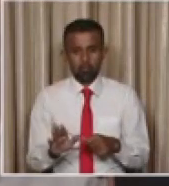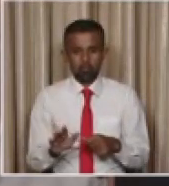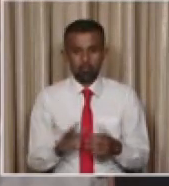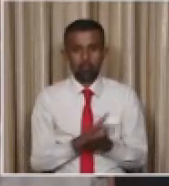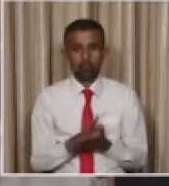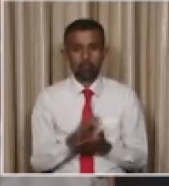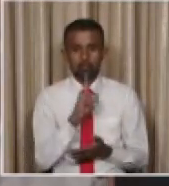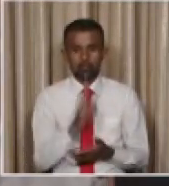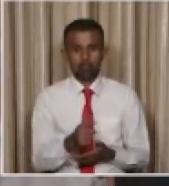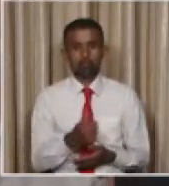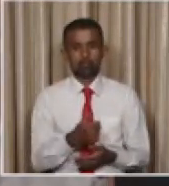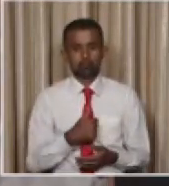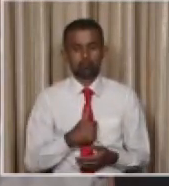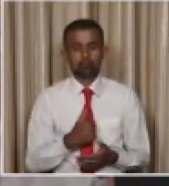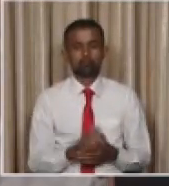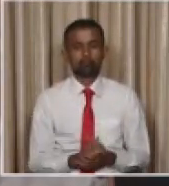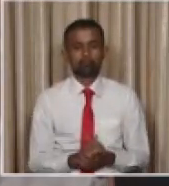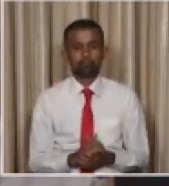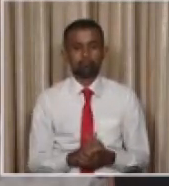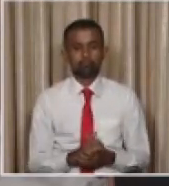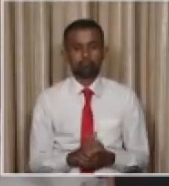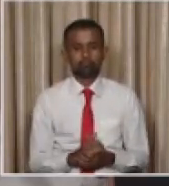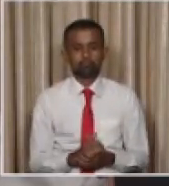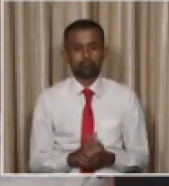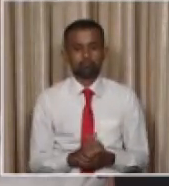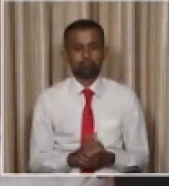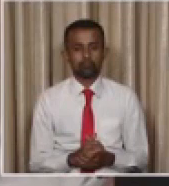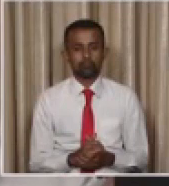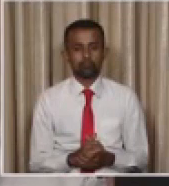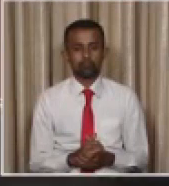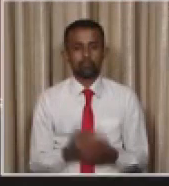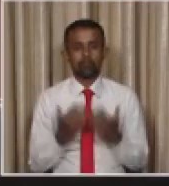tax, but nevertheless, this is the reason for it. Thank you.